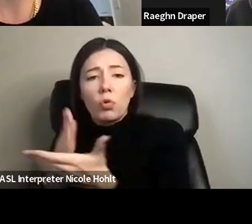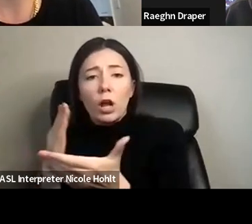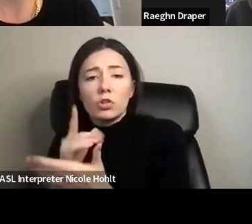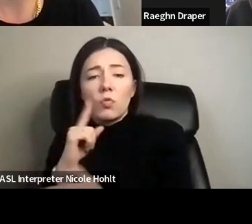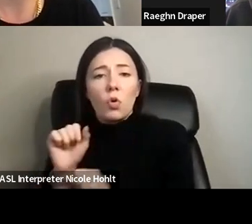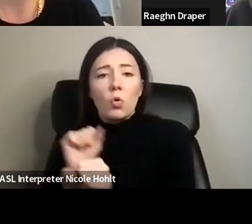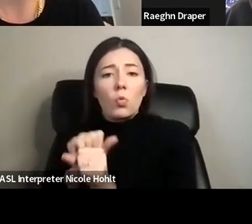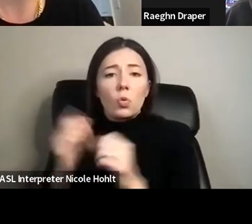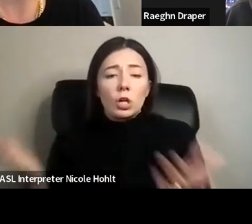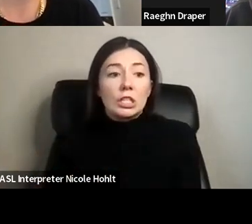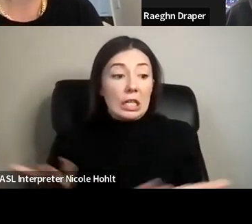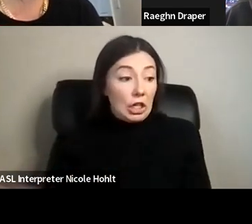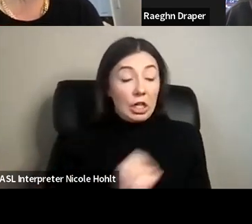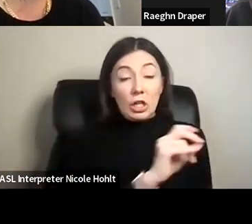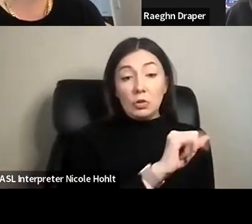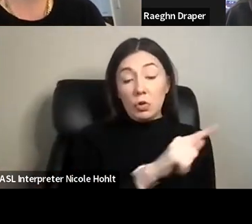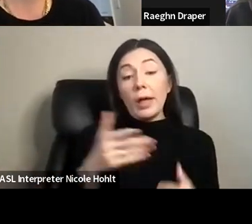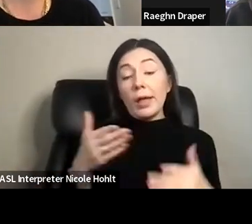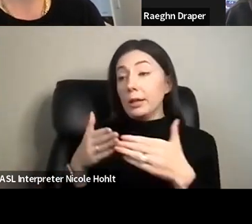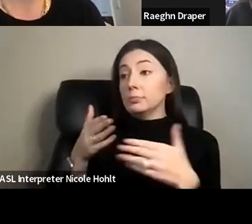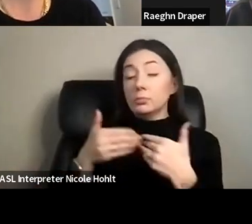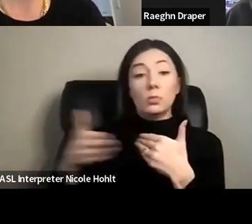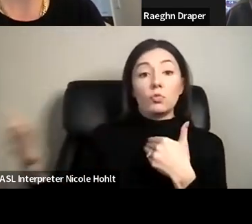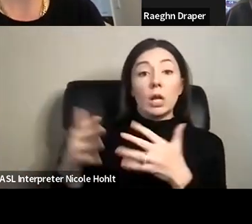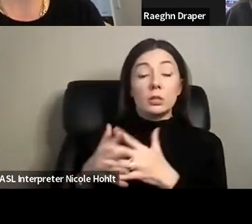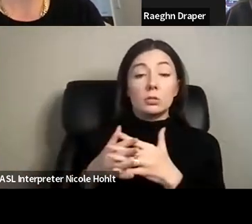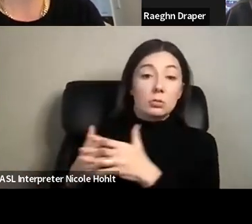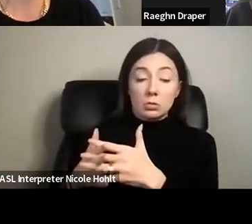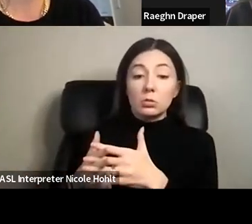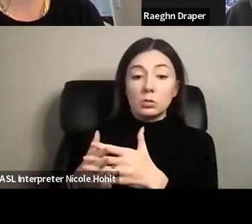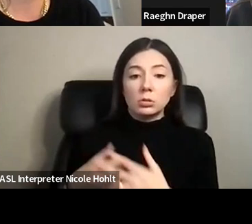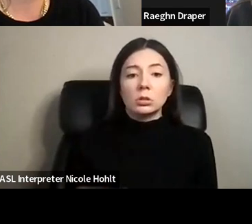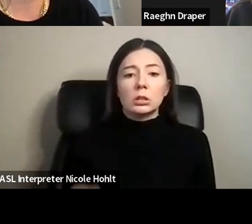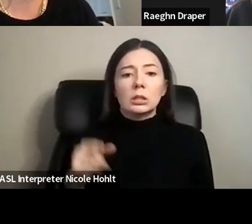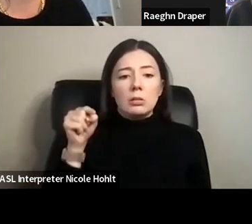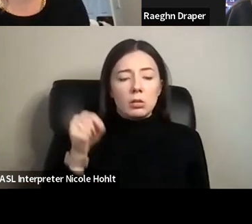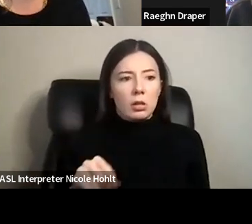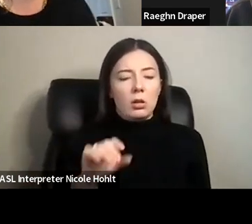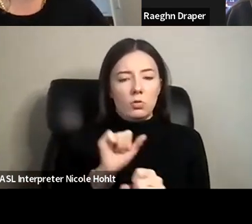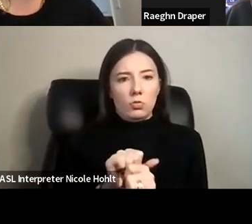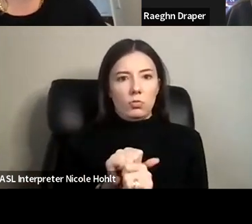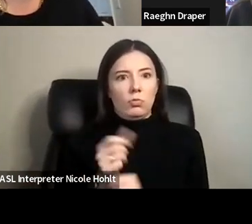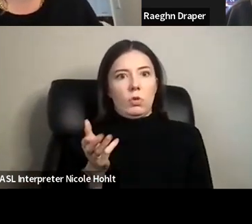and across the country. And so from that work right there, that history right there,